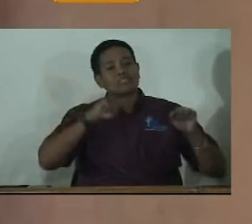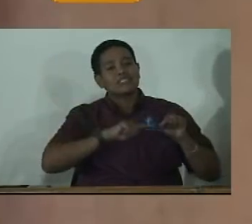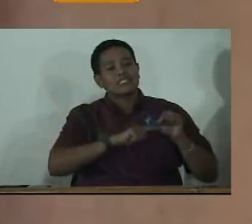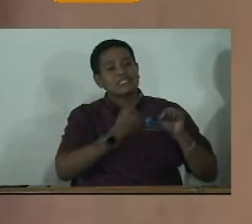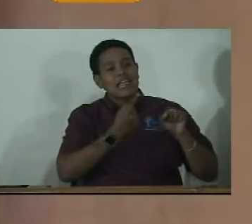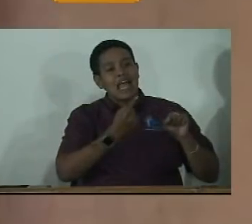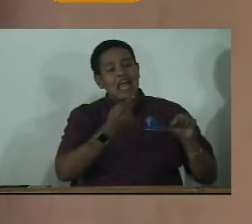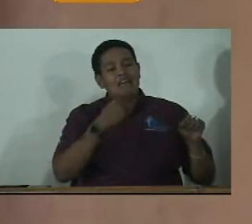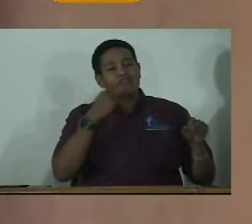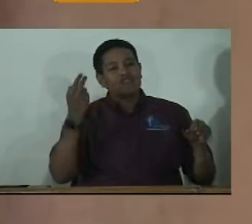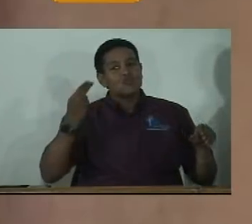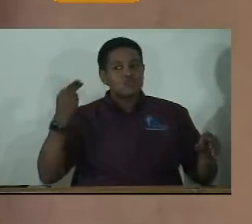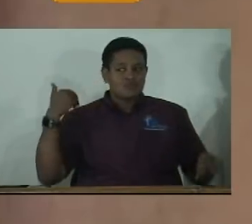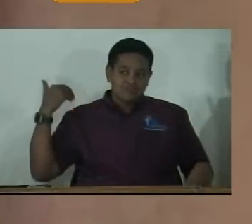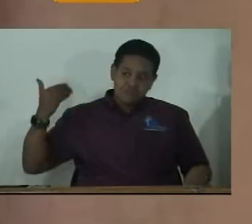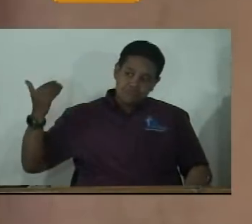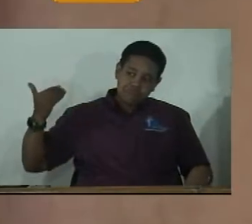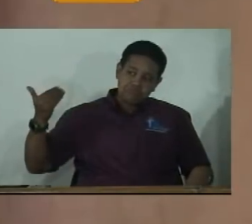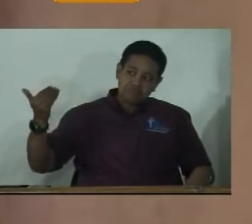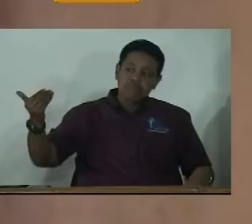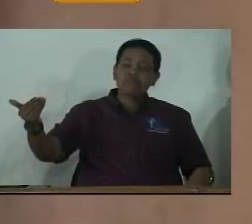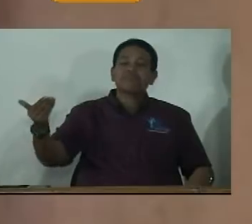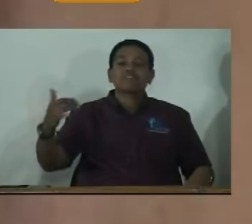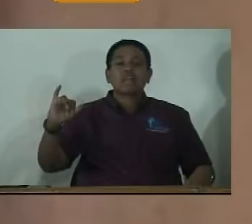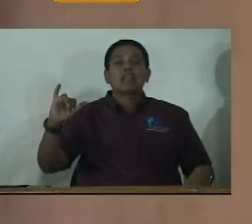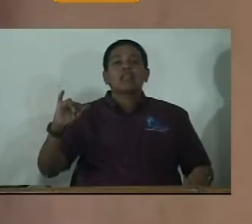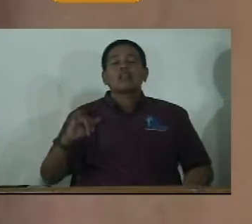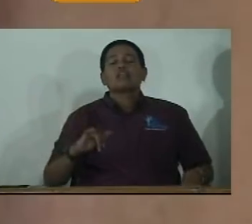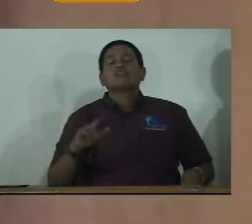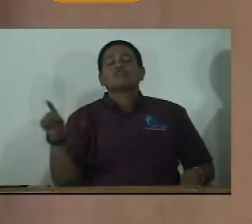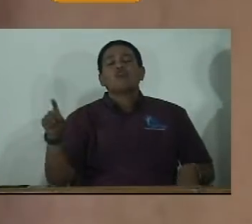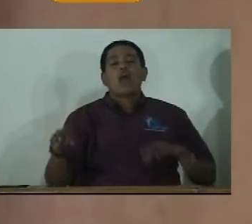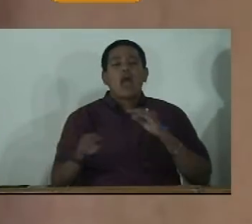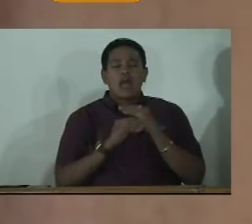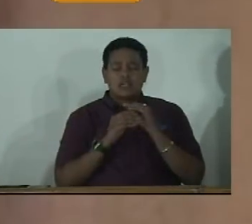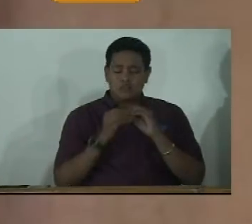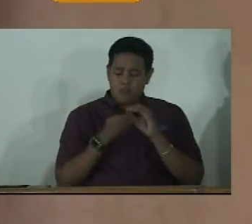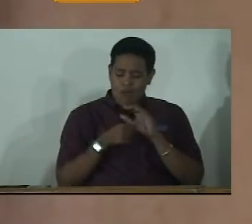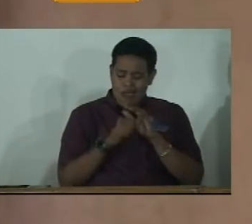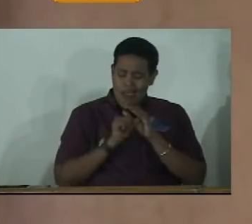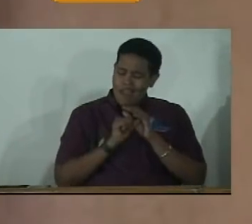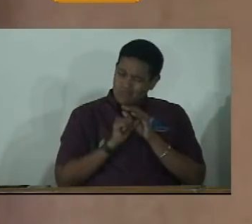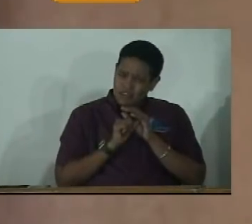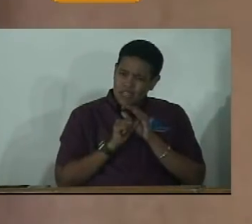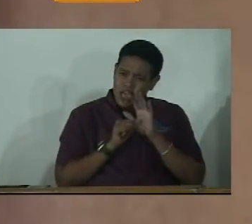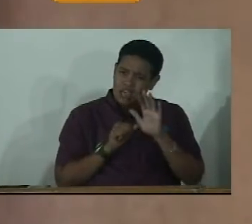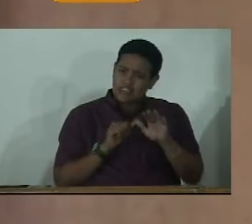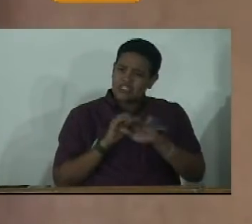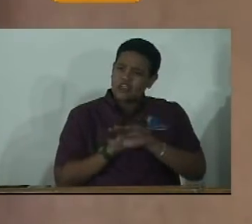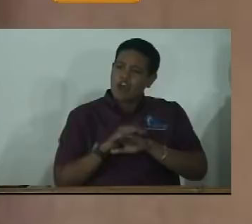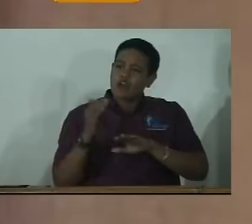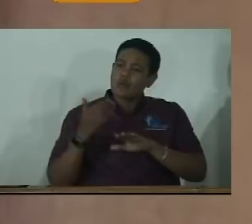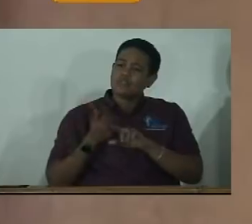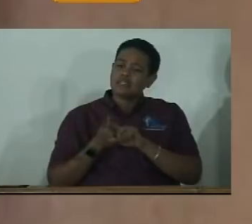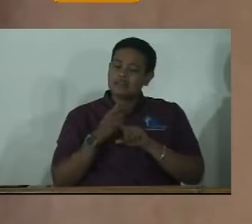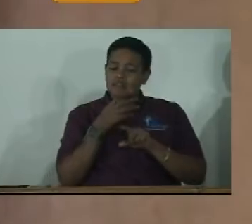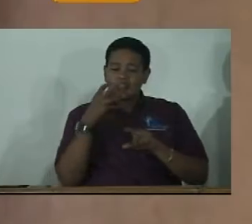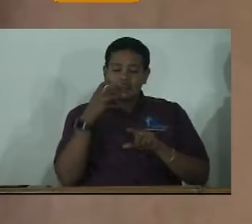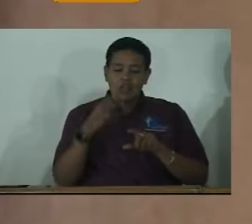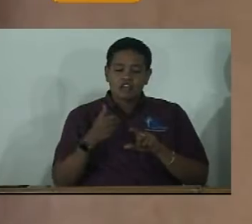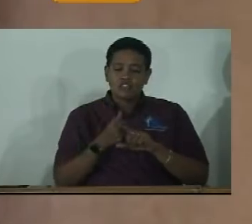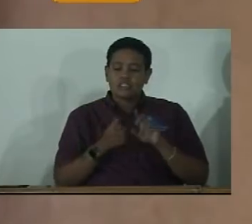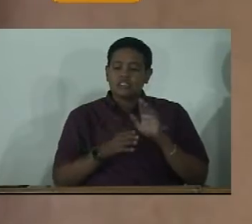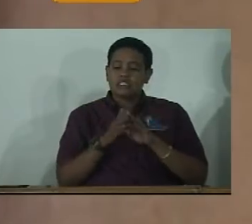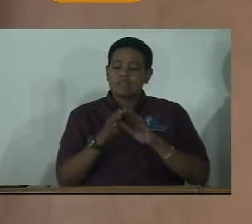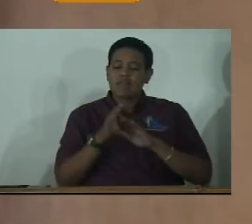although it has been used subsequently. And so he put a great emphasis on the Agricultural